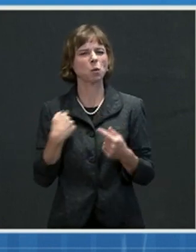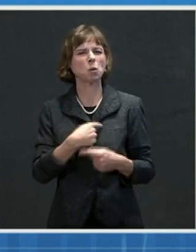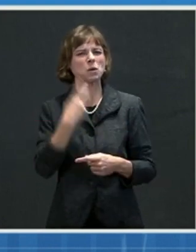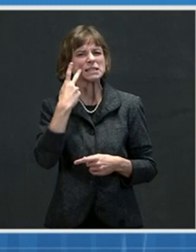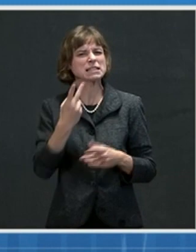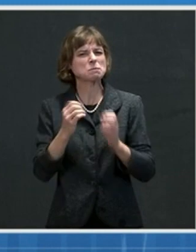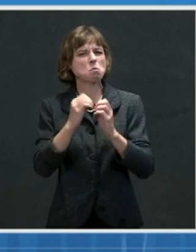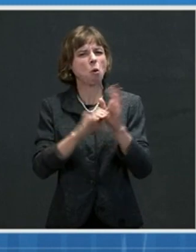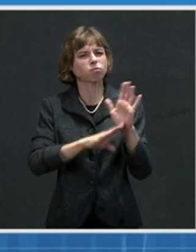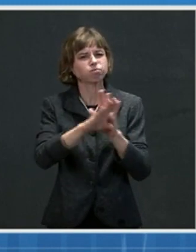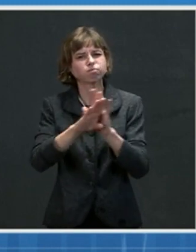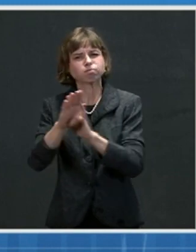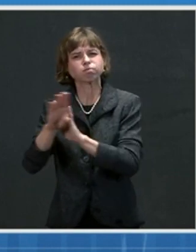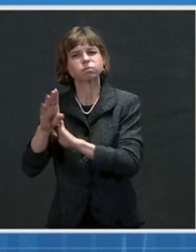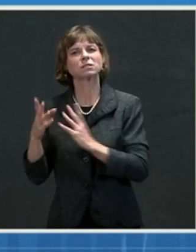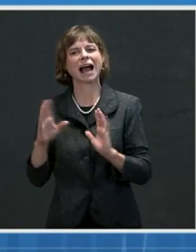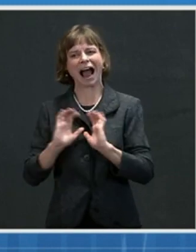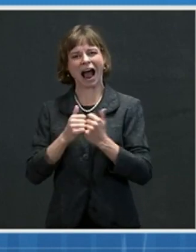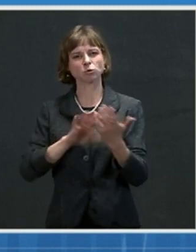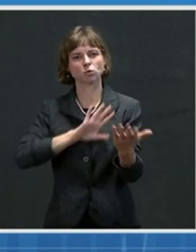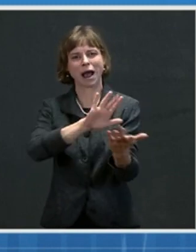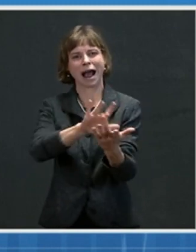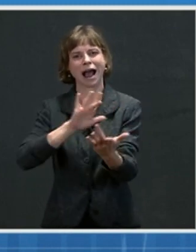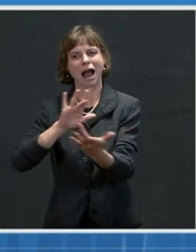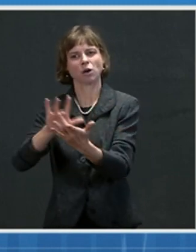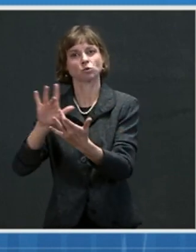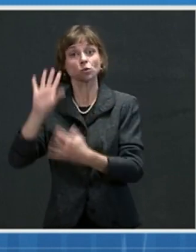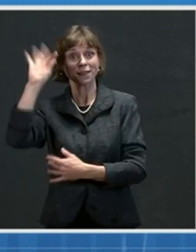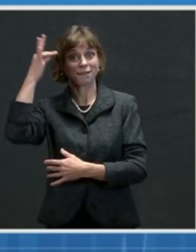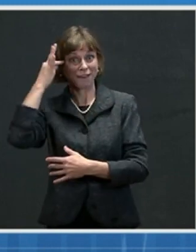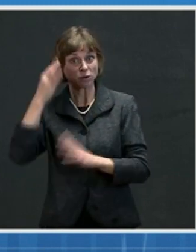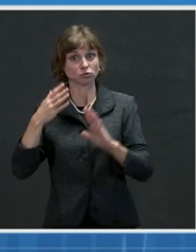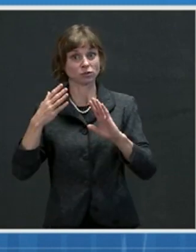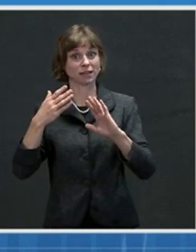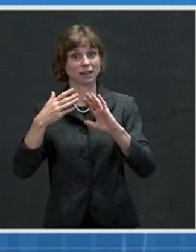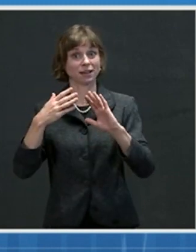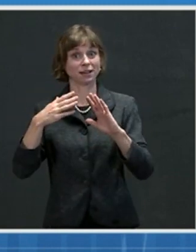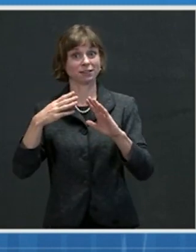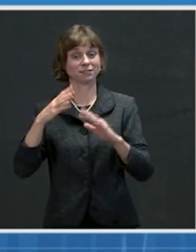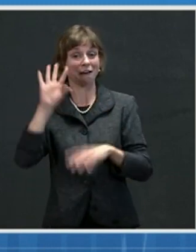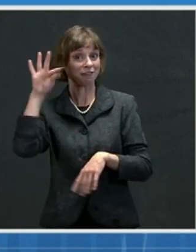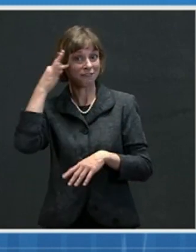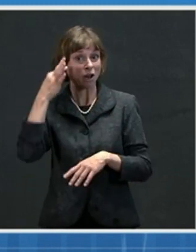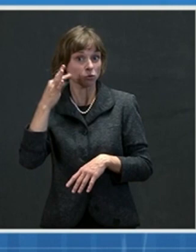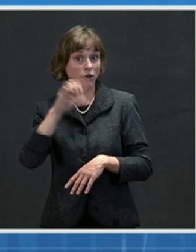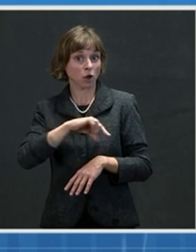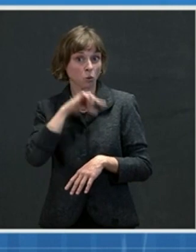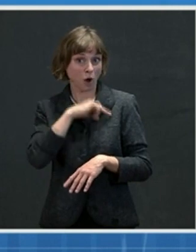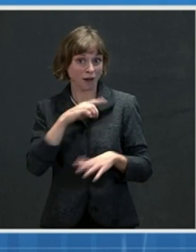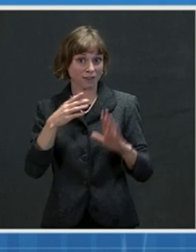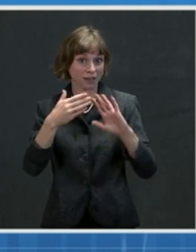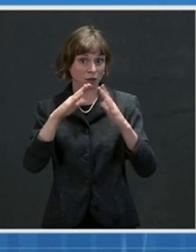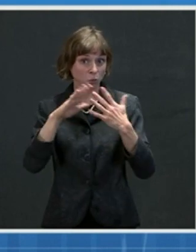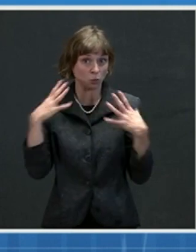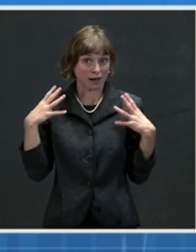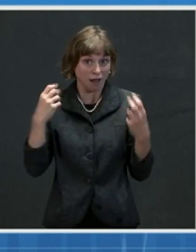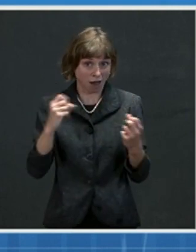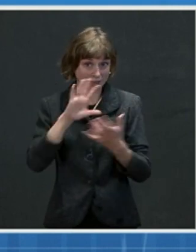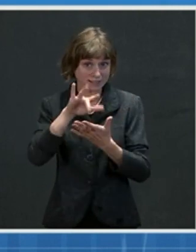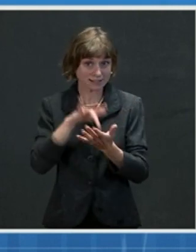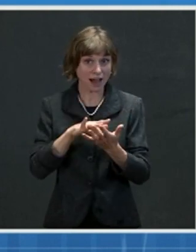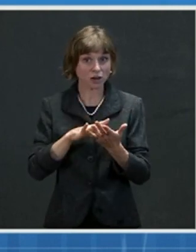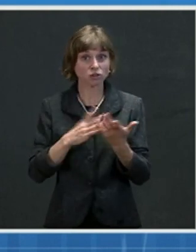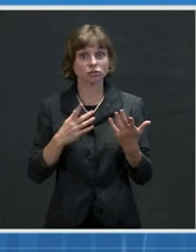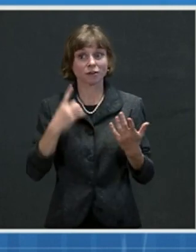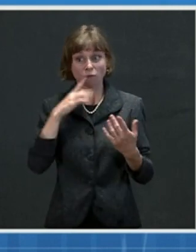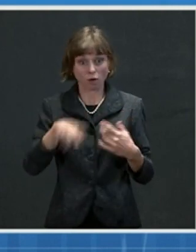you know, with our federally qualified community health centers doing outreach to their patient populations to bring them in, as